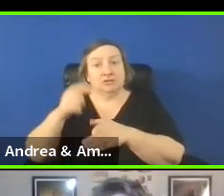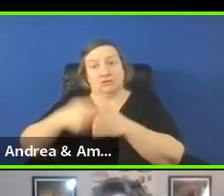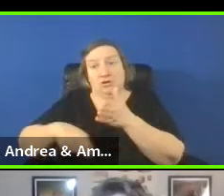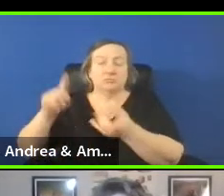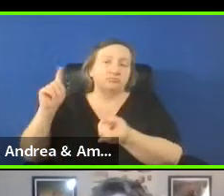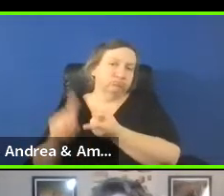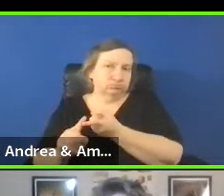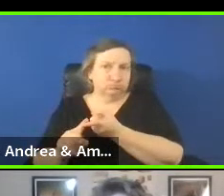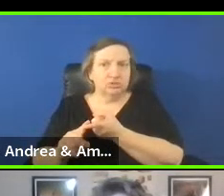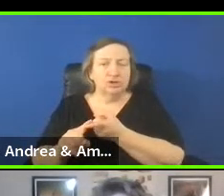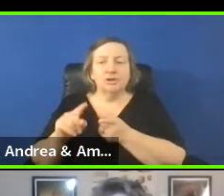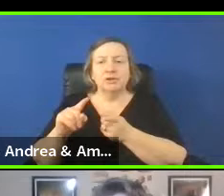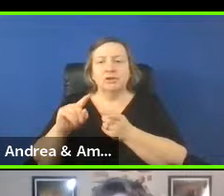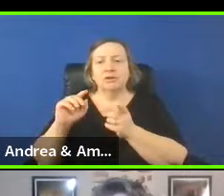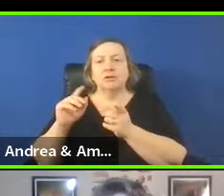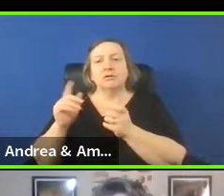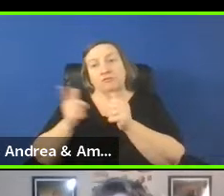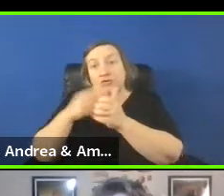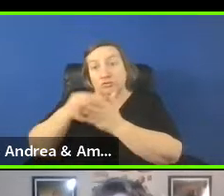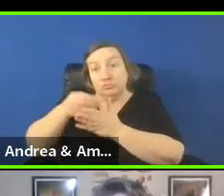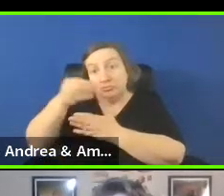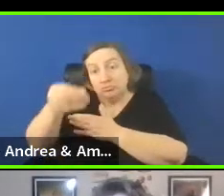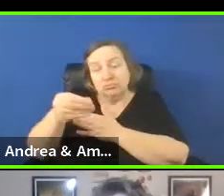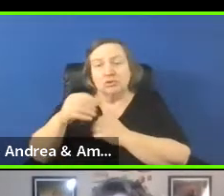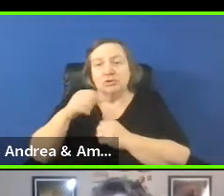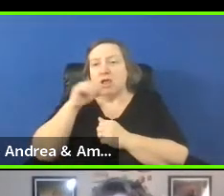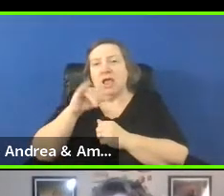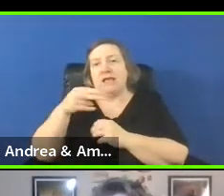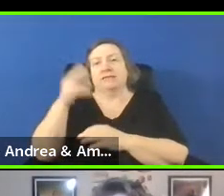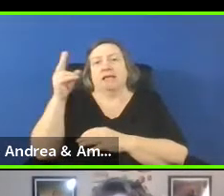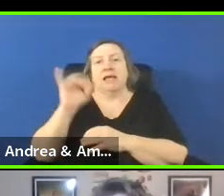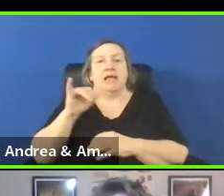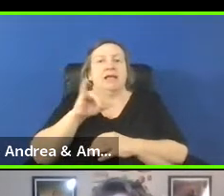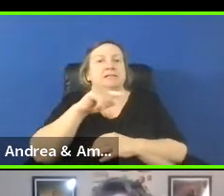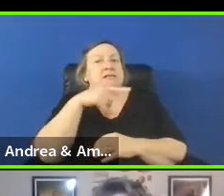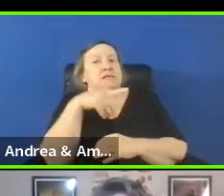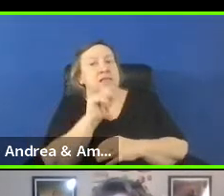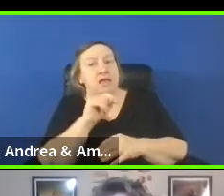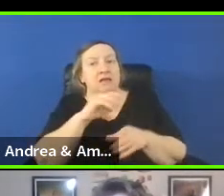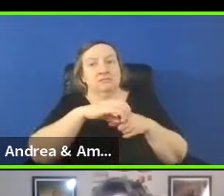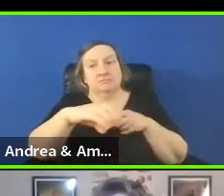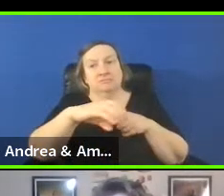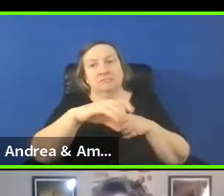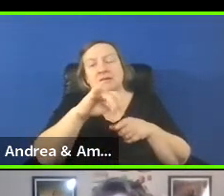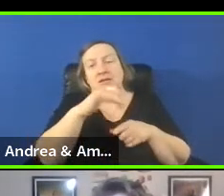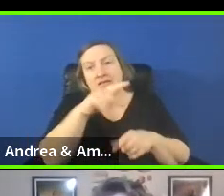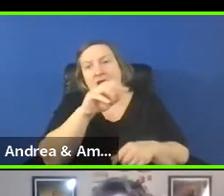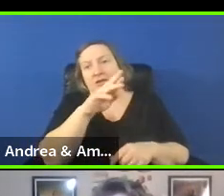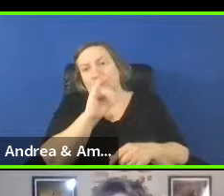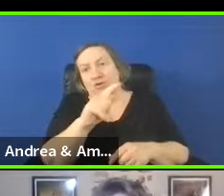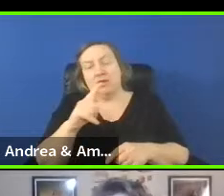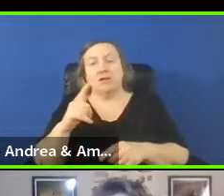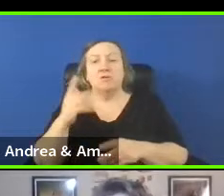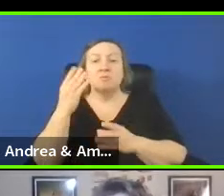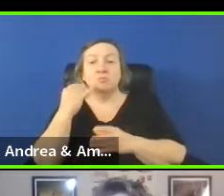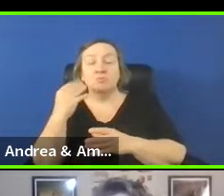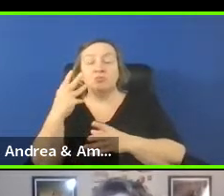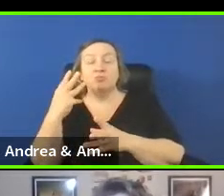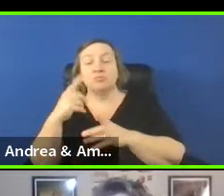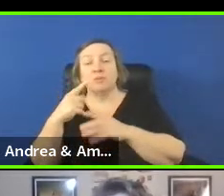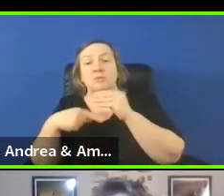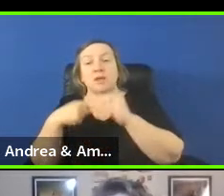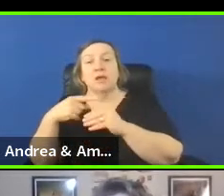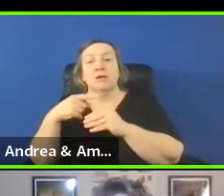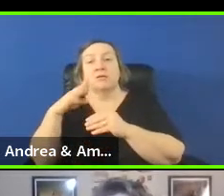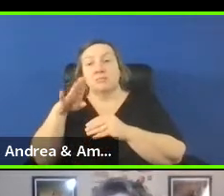where your initial input costs are not going to be as high as light rail. And the beauty about bus rapid transit is that you're